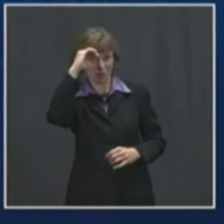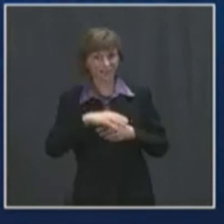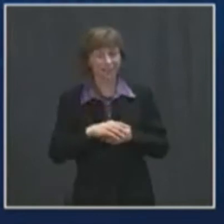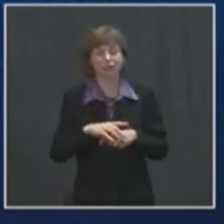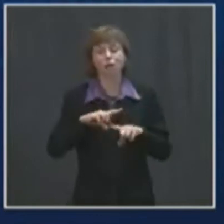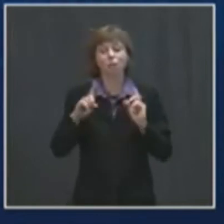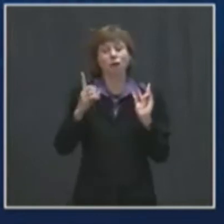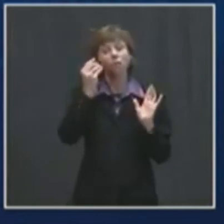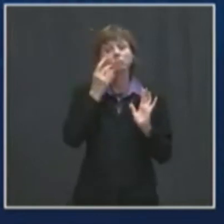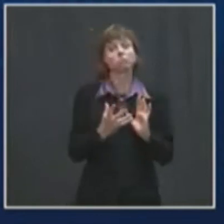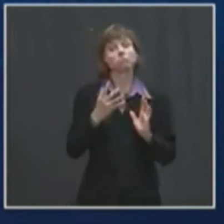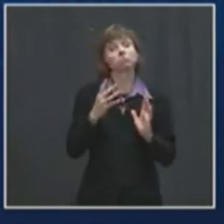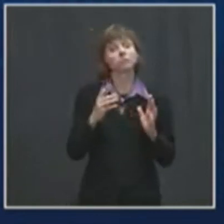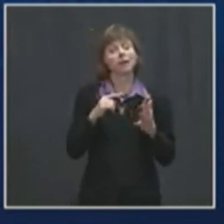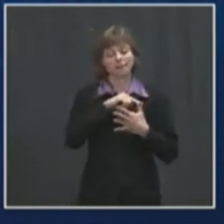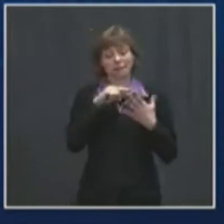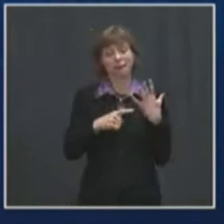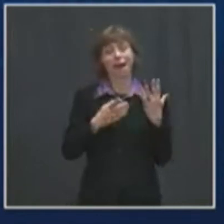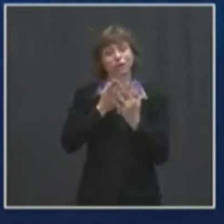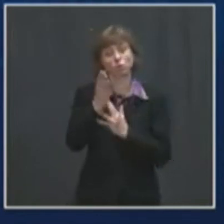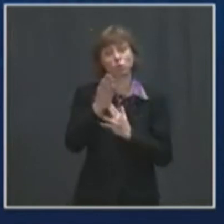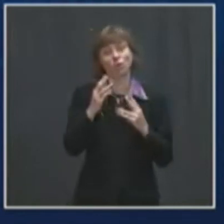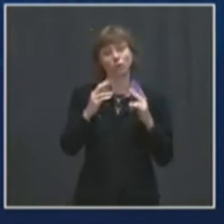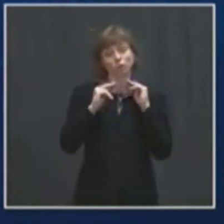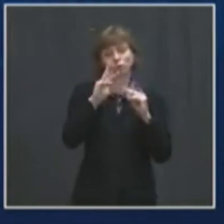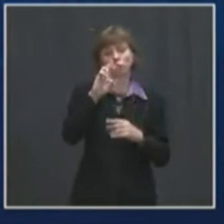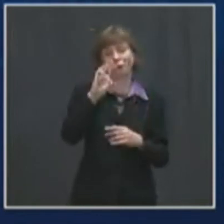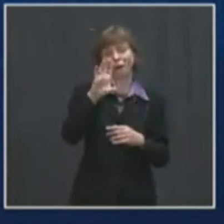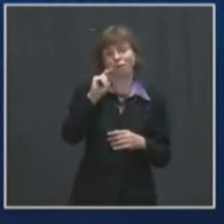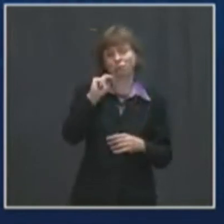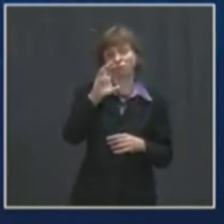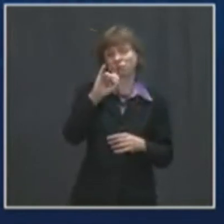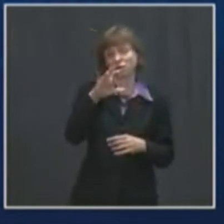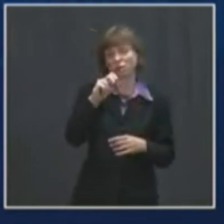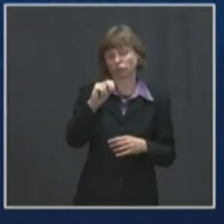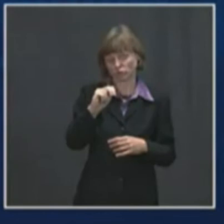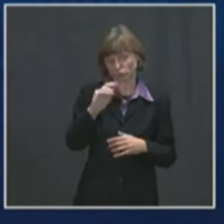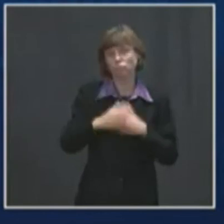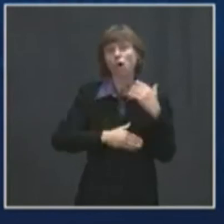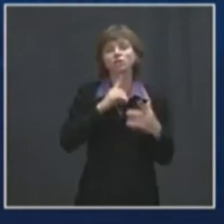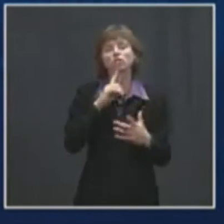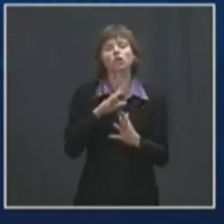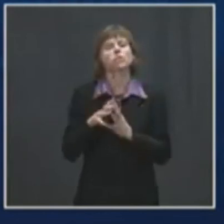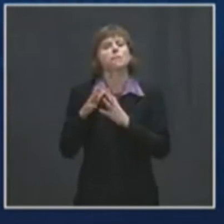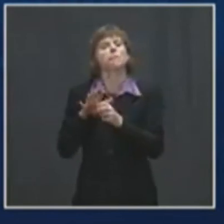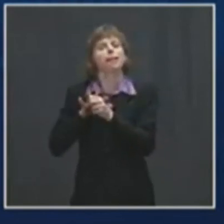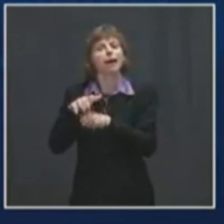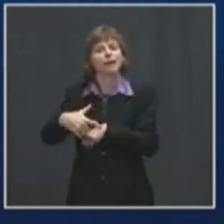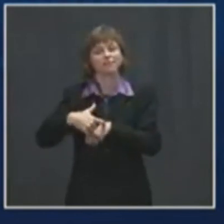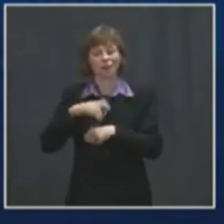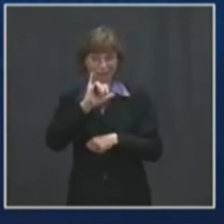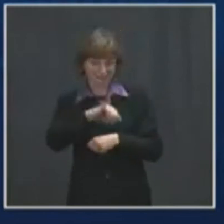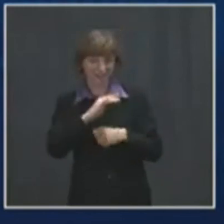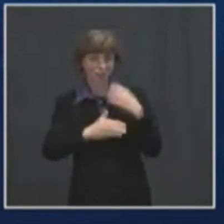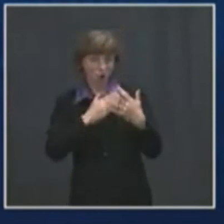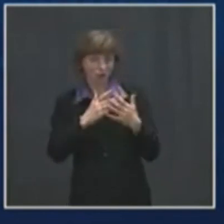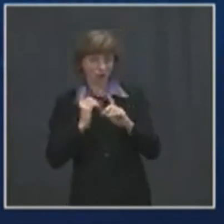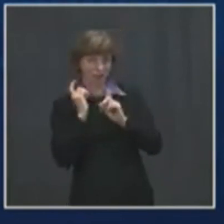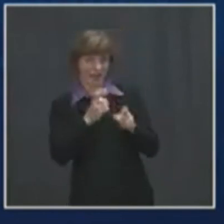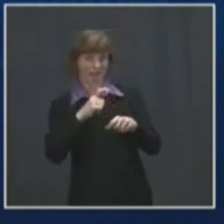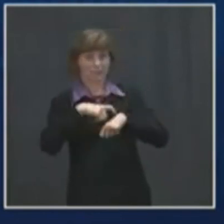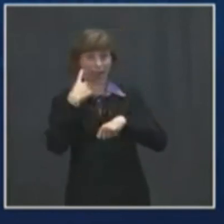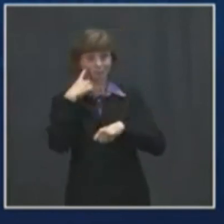is moving through a reconciliation process, there is a great deal of time. The process enables for time for negotiations